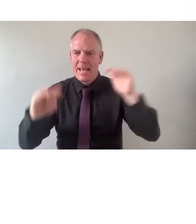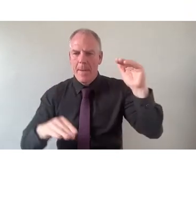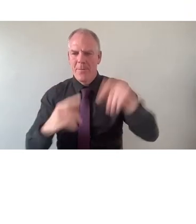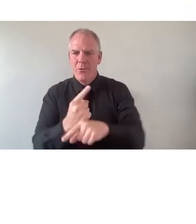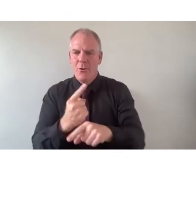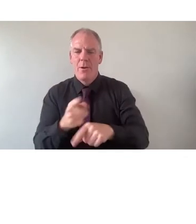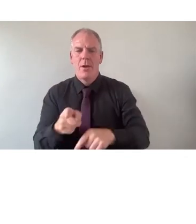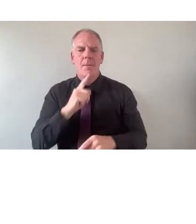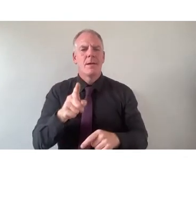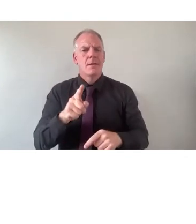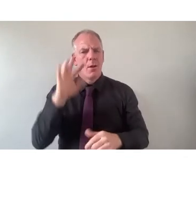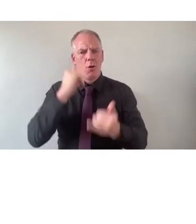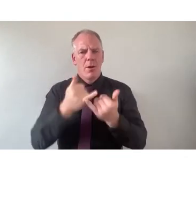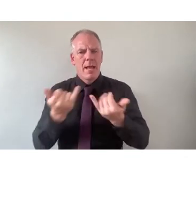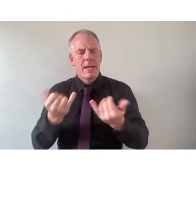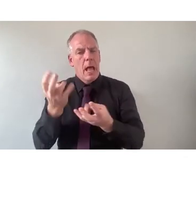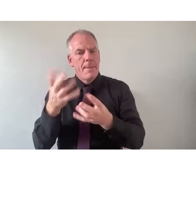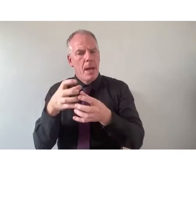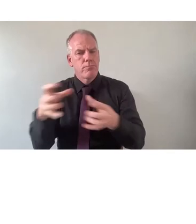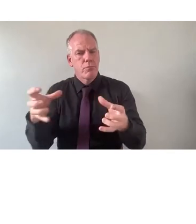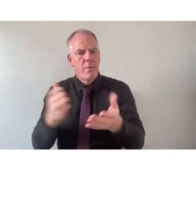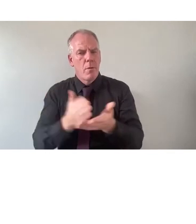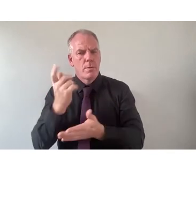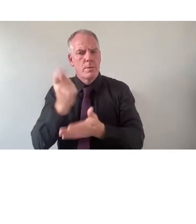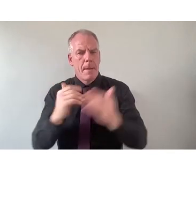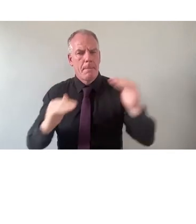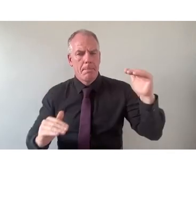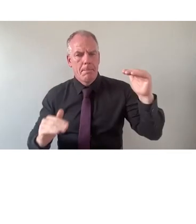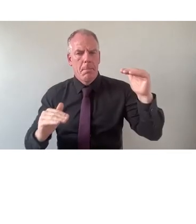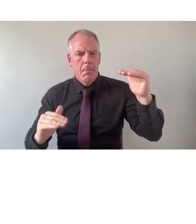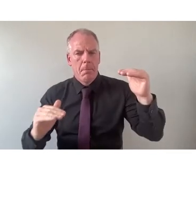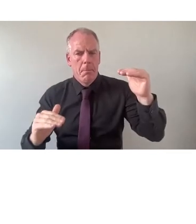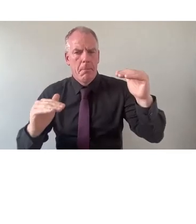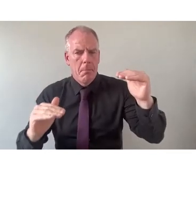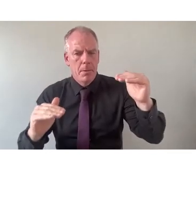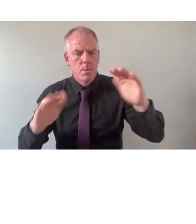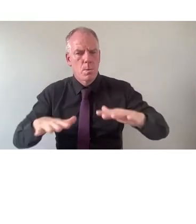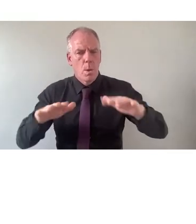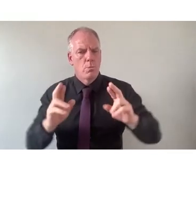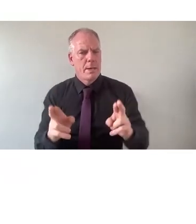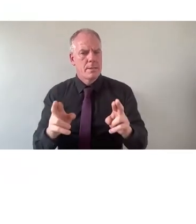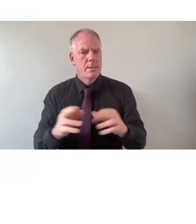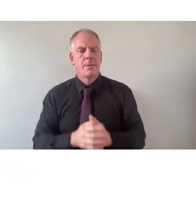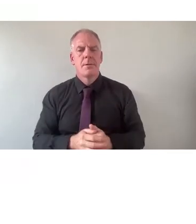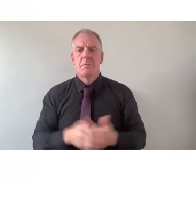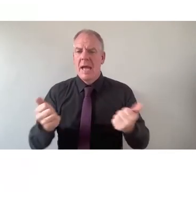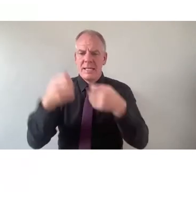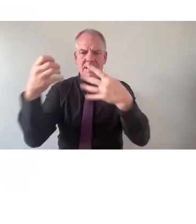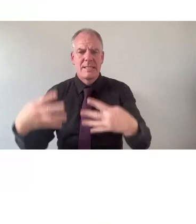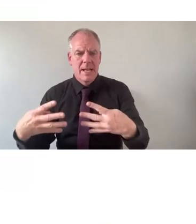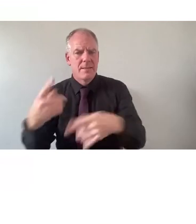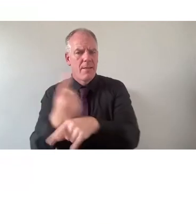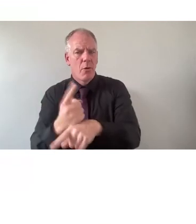But that the trend is slightly improving over time. The gap is narrowing slightly. And I wondered, are there any data that sort of